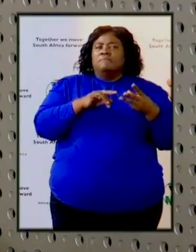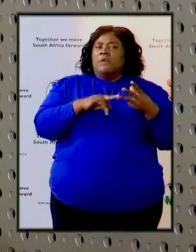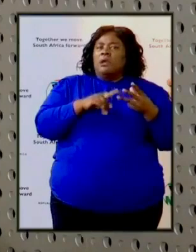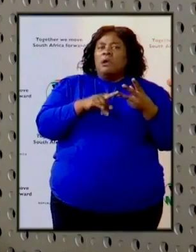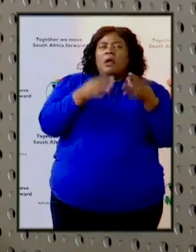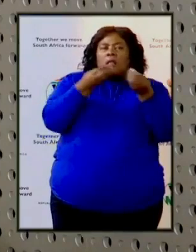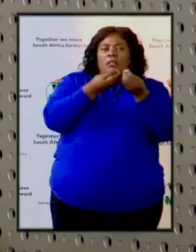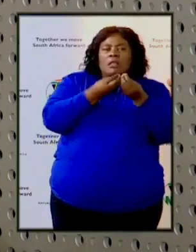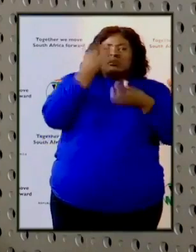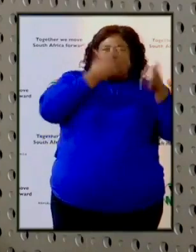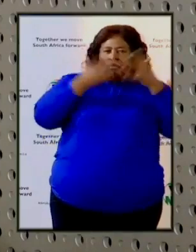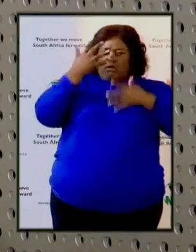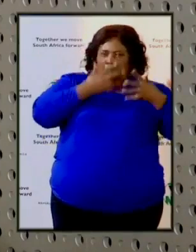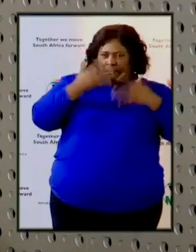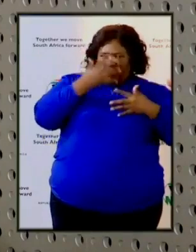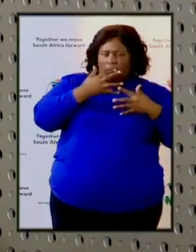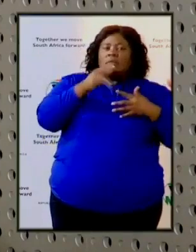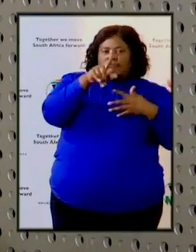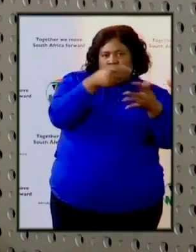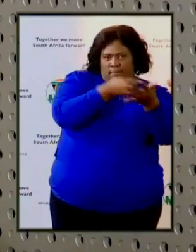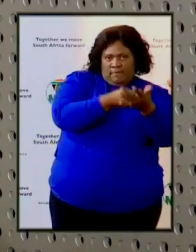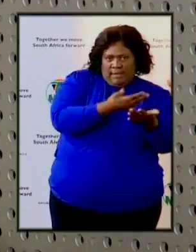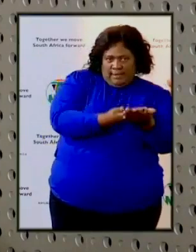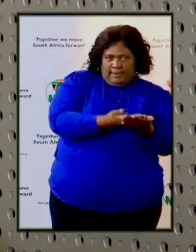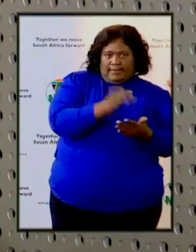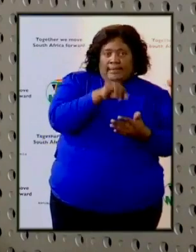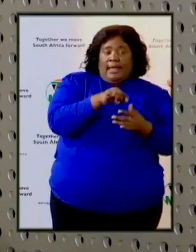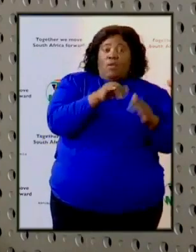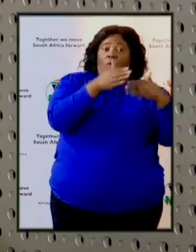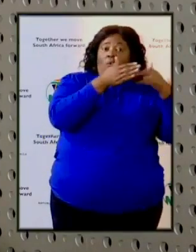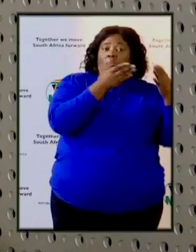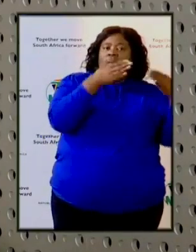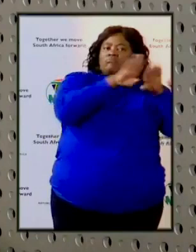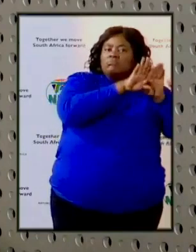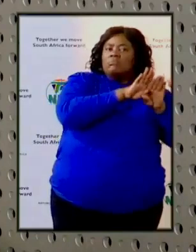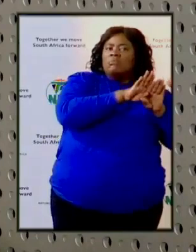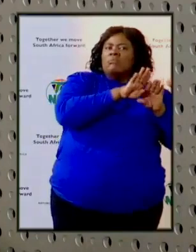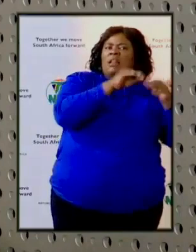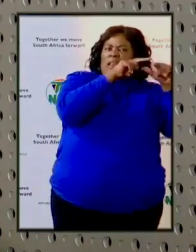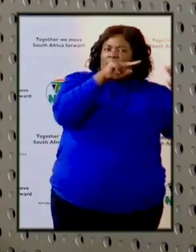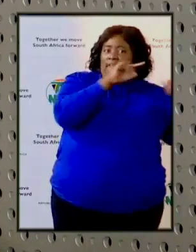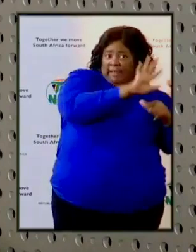toiletries, and those kind of things, baby clothes. But